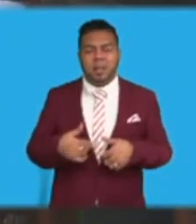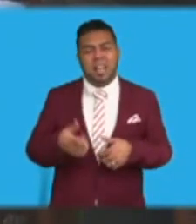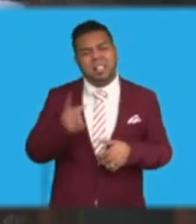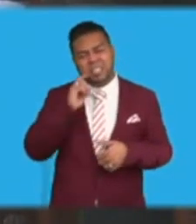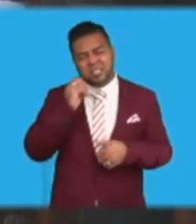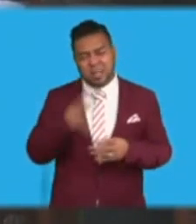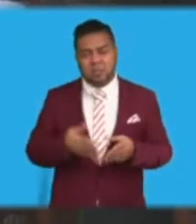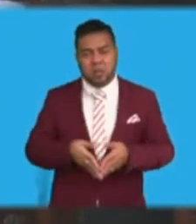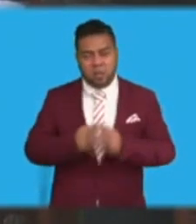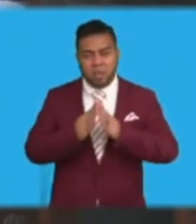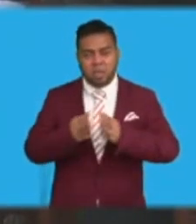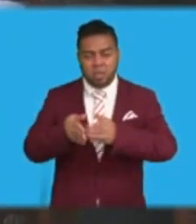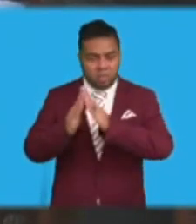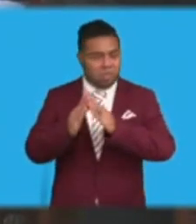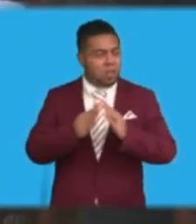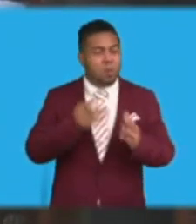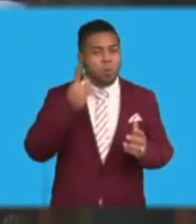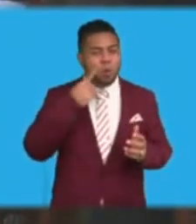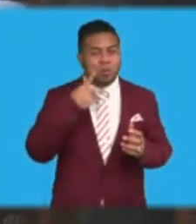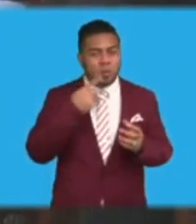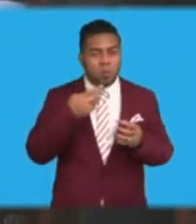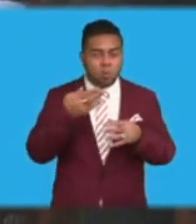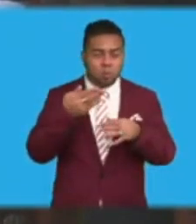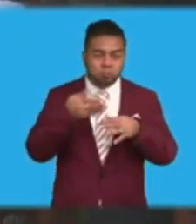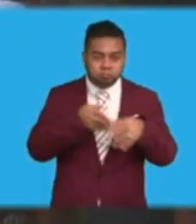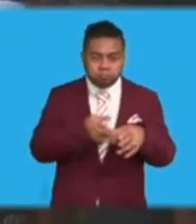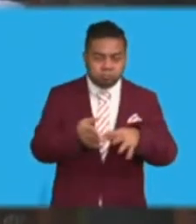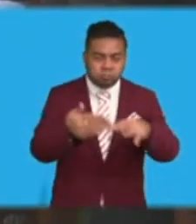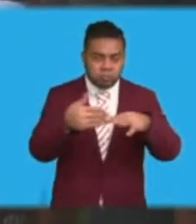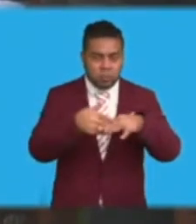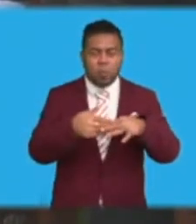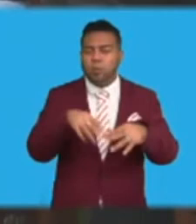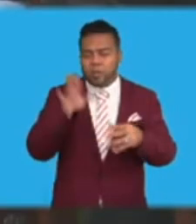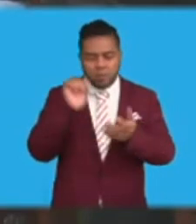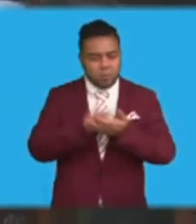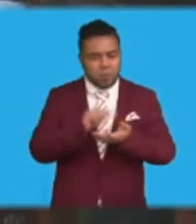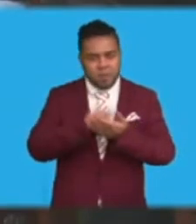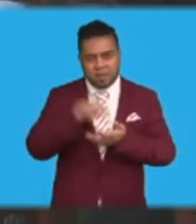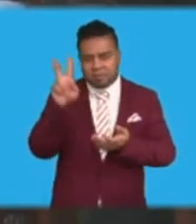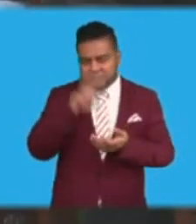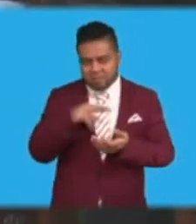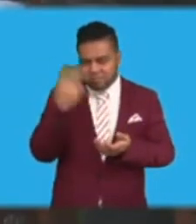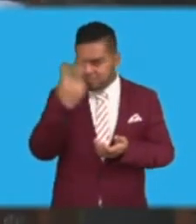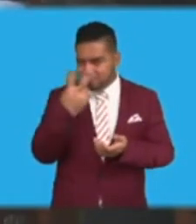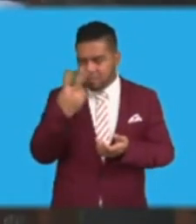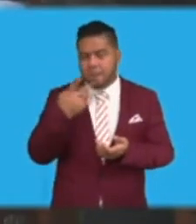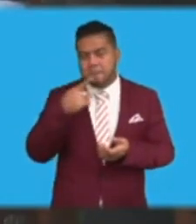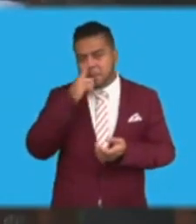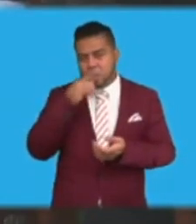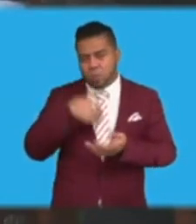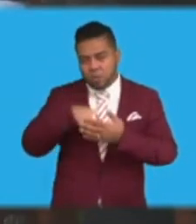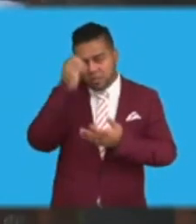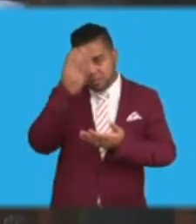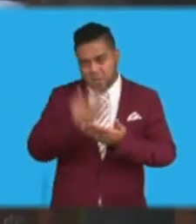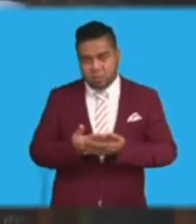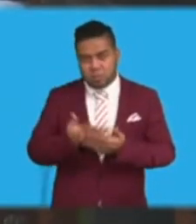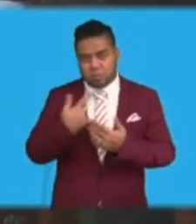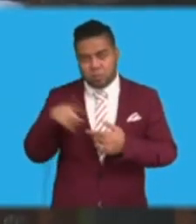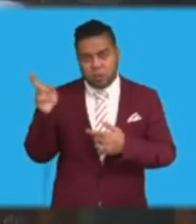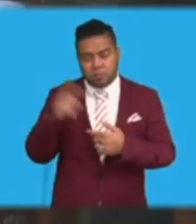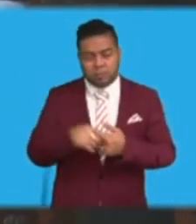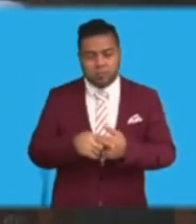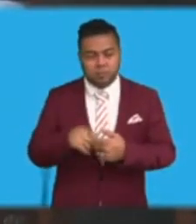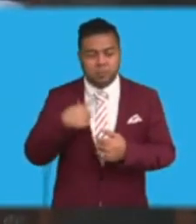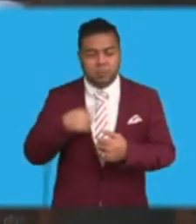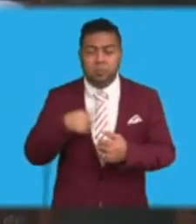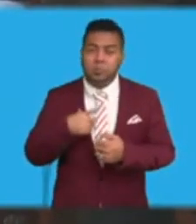erecting structures in waterways, Madam Speaker. We need proper assessment. We need people who are experts and these engineers to undertake. That is why, Madam